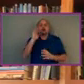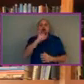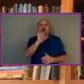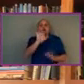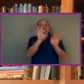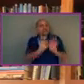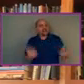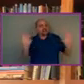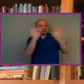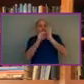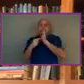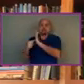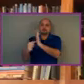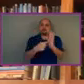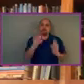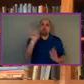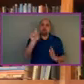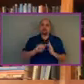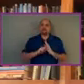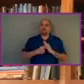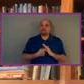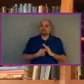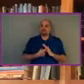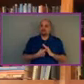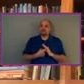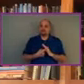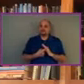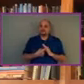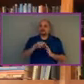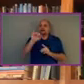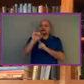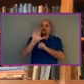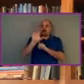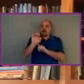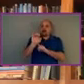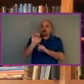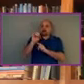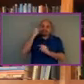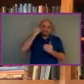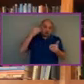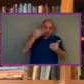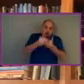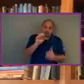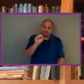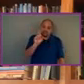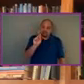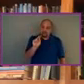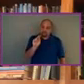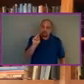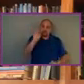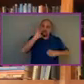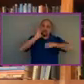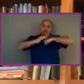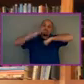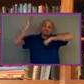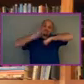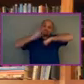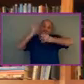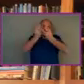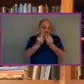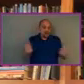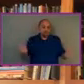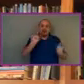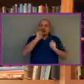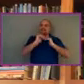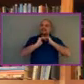to where they had originated. The ices that are closer to the sun evaporate and they're not stable.